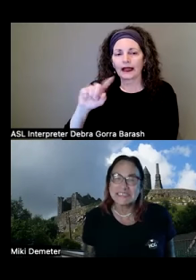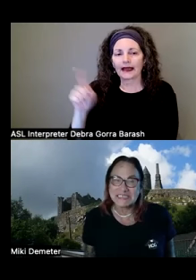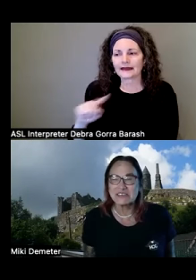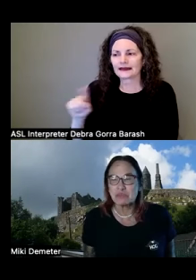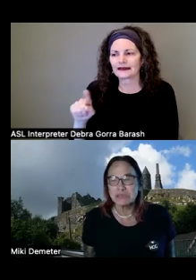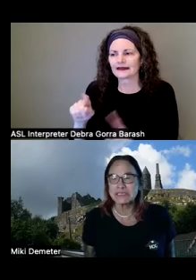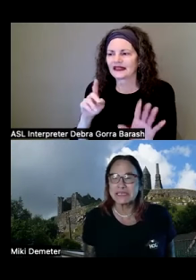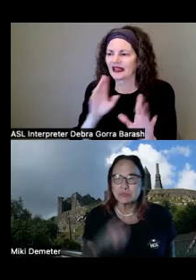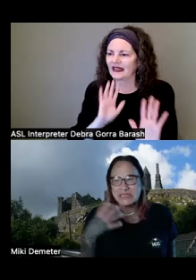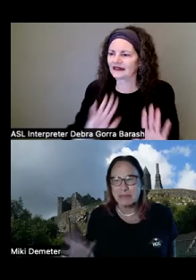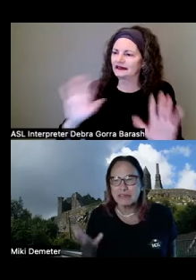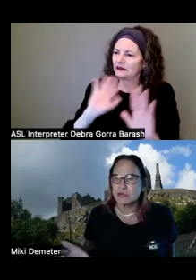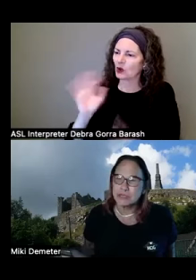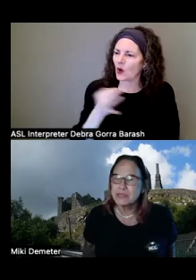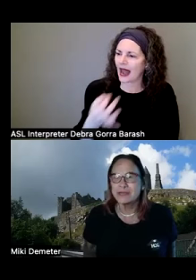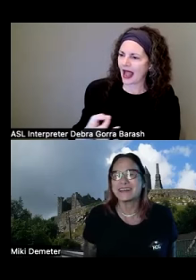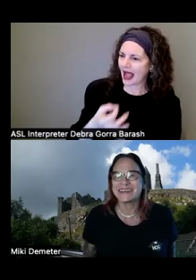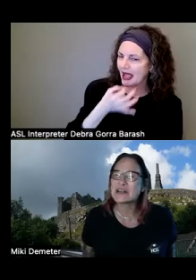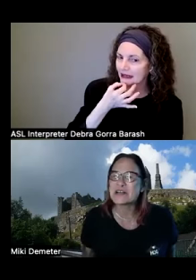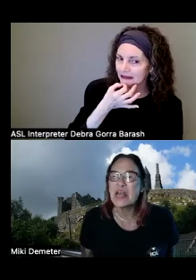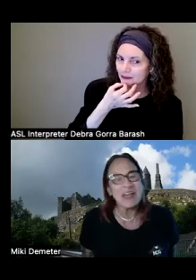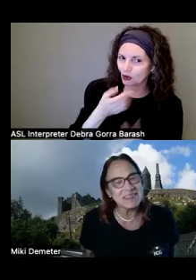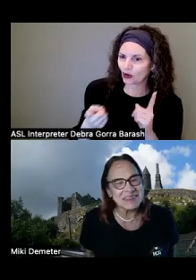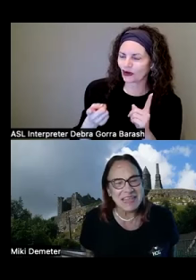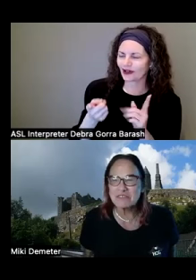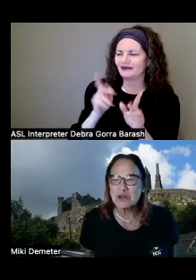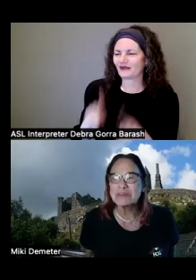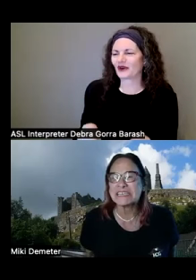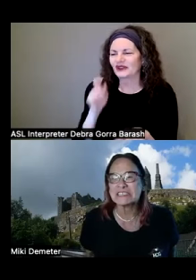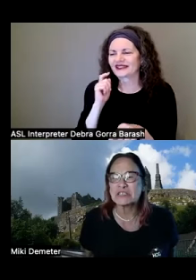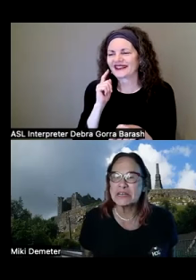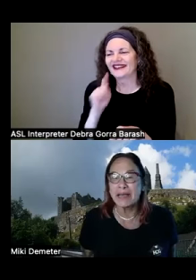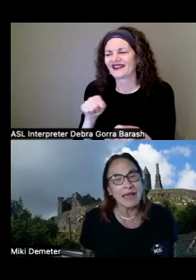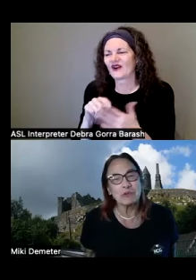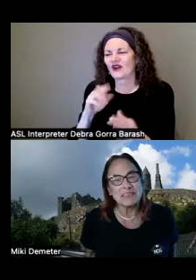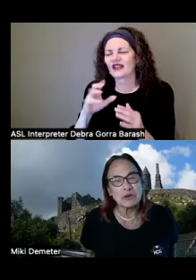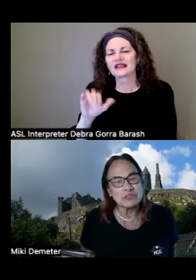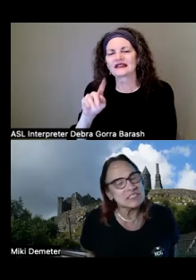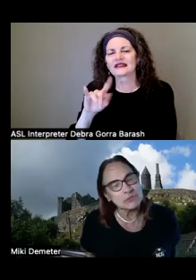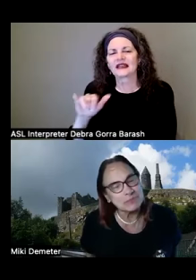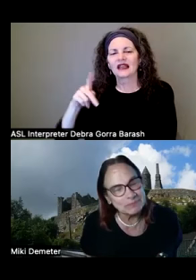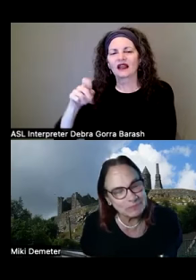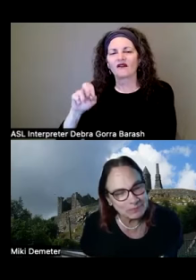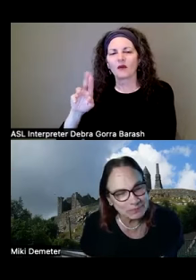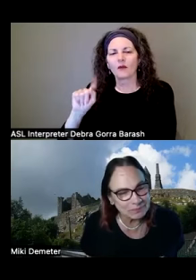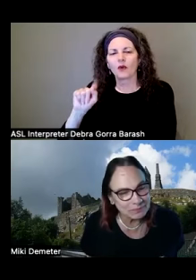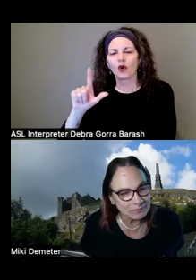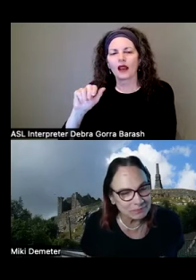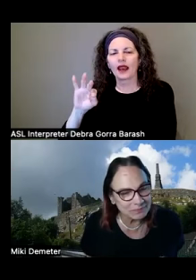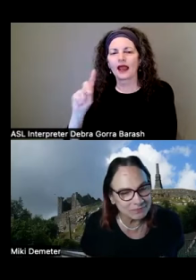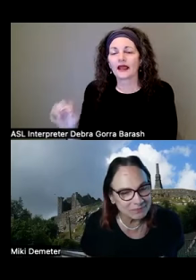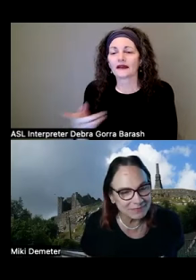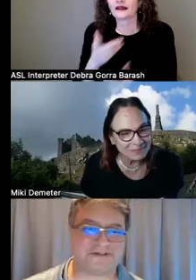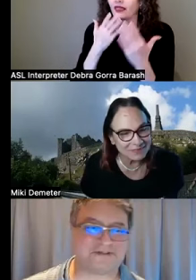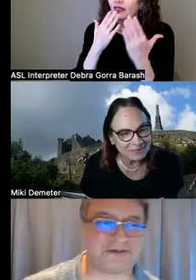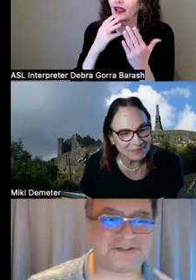the City of Portland. That's really a mouthful. Thank you very much, Hector, and we'll give it over to you. All right. Well, thank